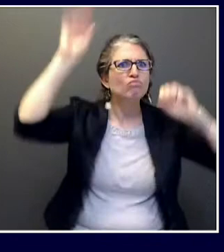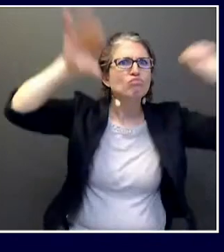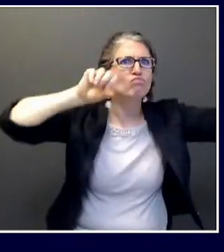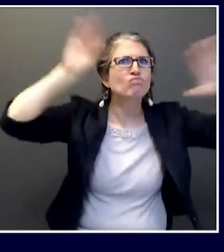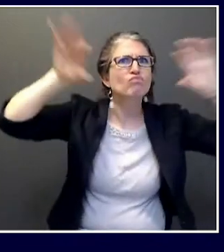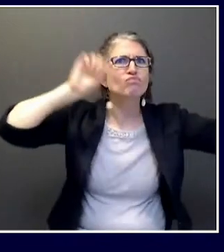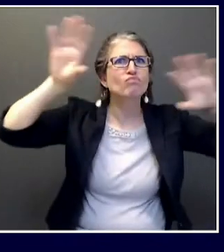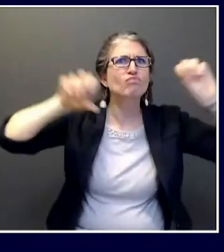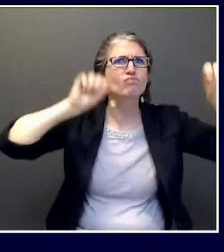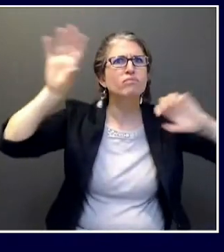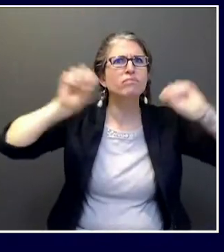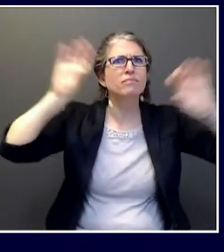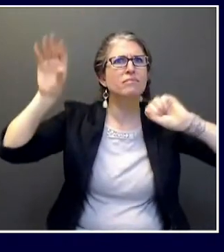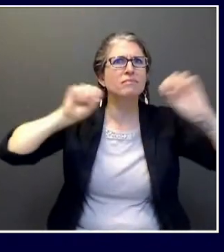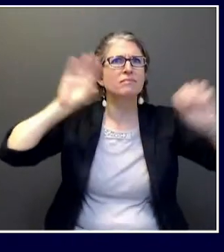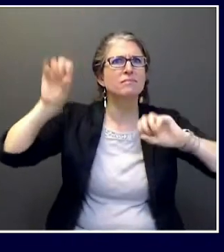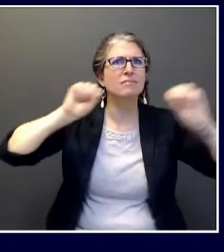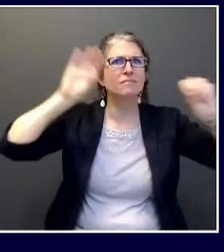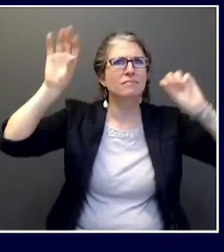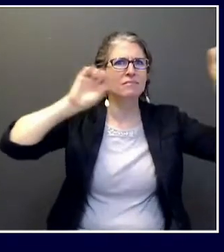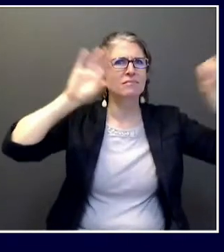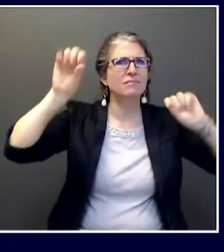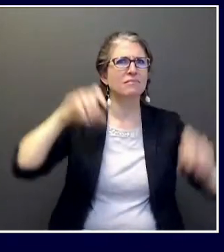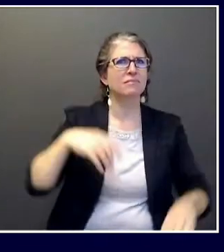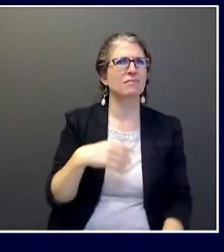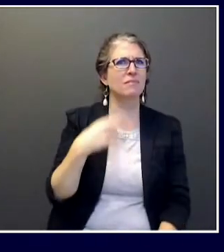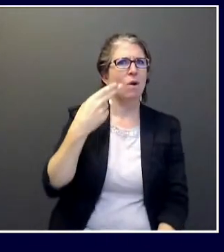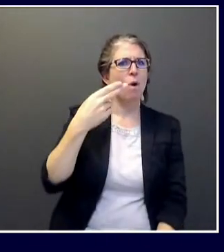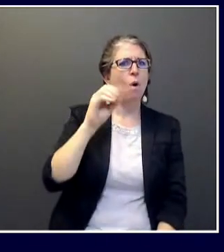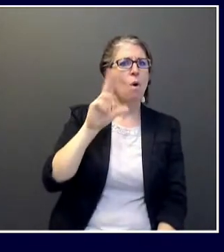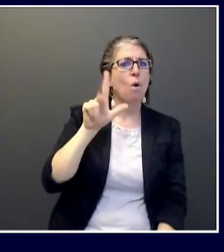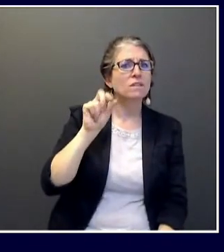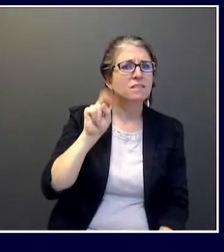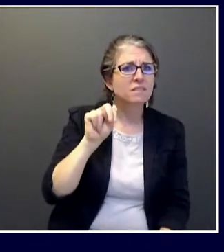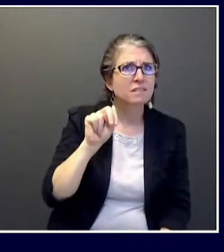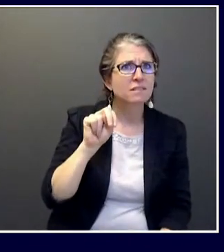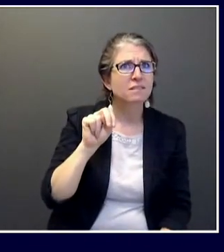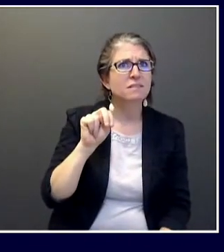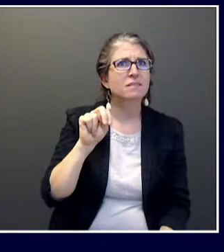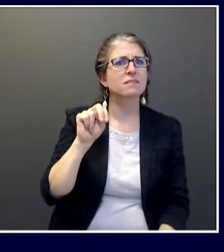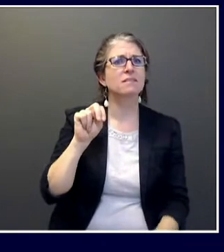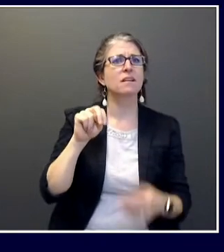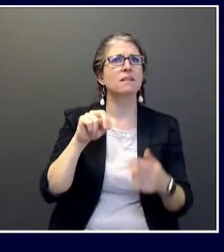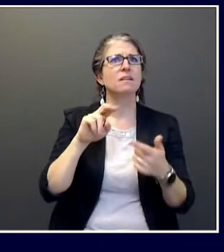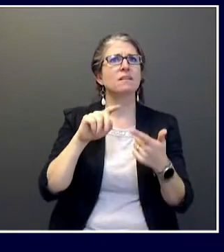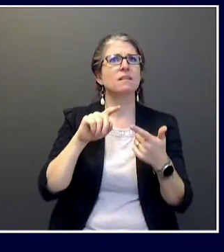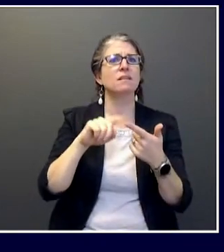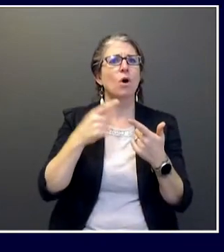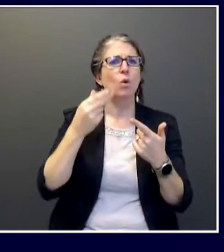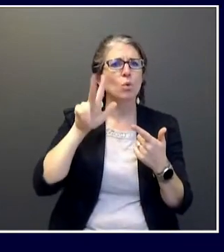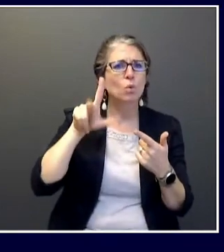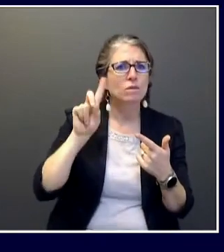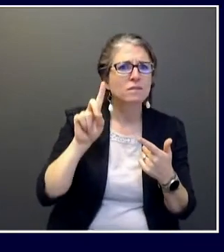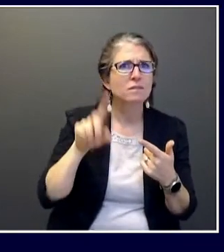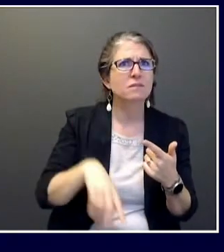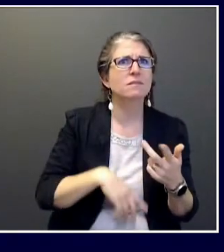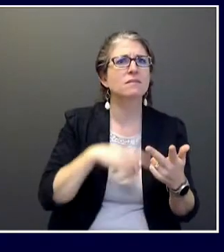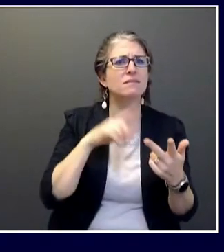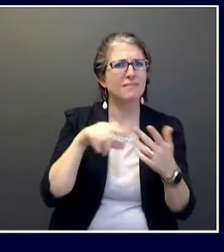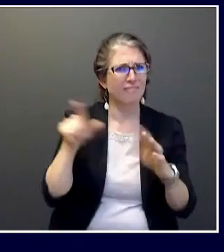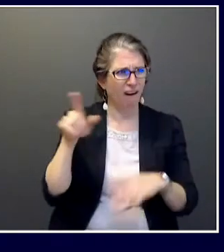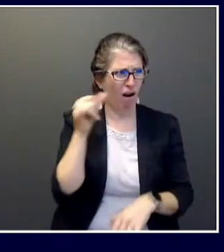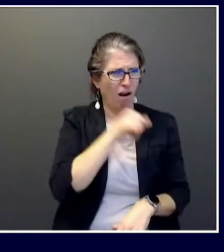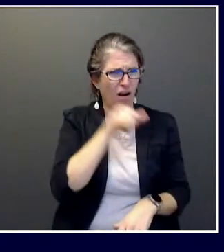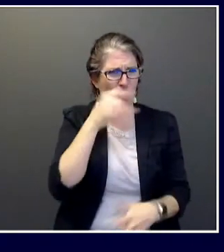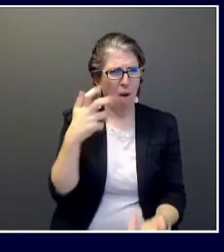say nothing of the FQHCs and others in the area, were the first ones who came together to say, we will get the job done in the